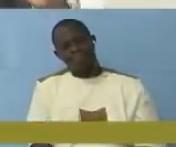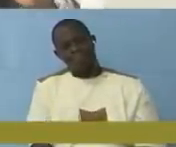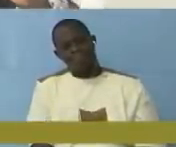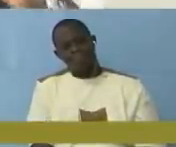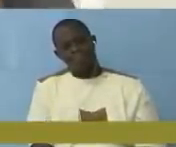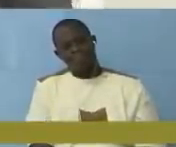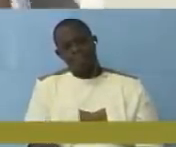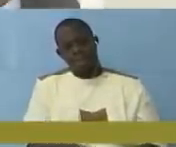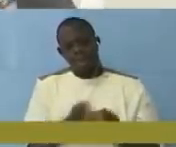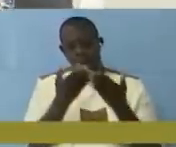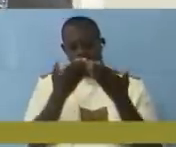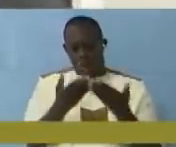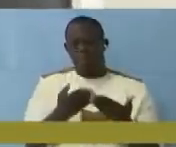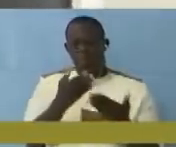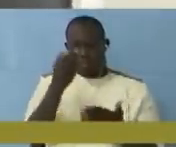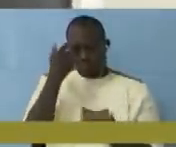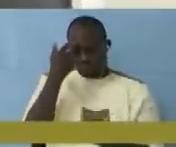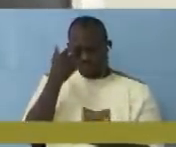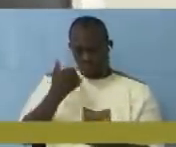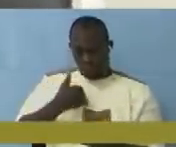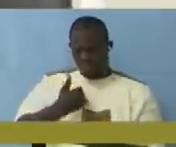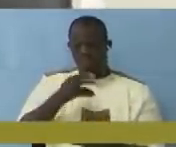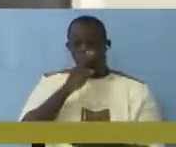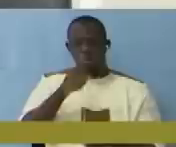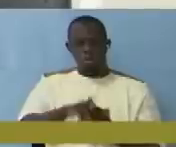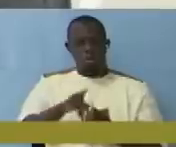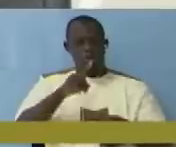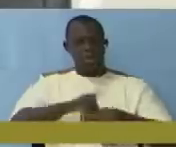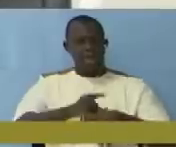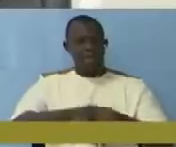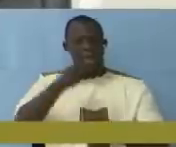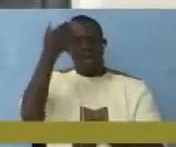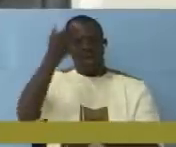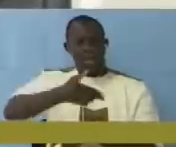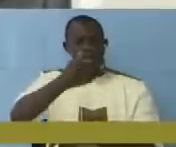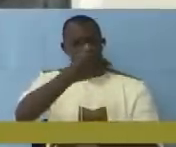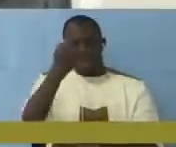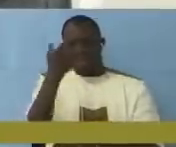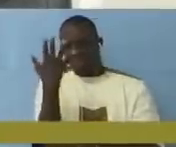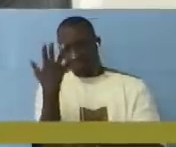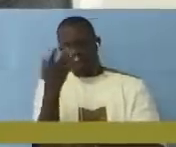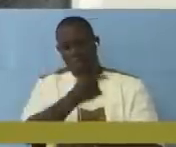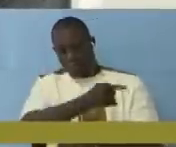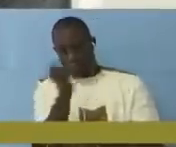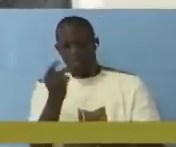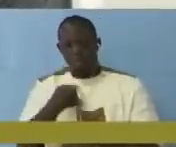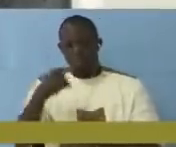Let's assume that the people during 1995 are mistaken.